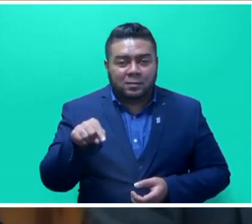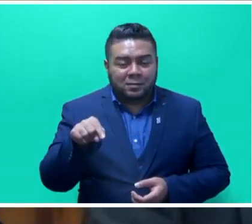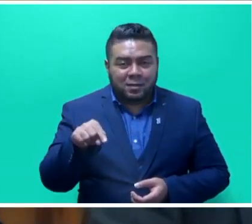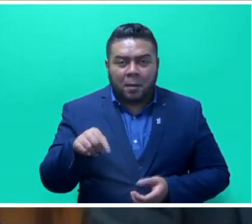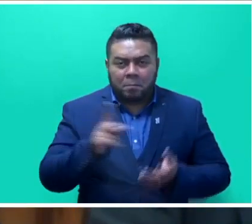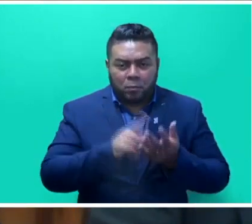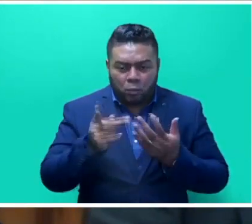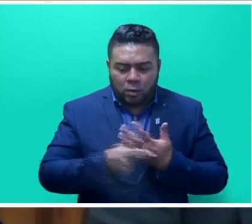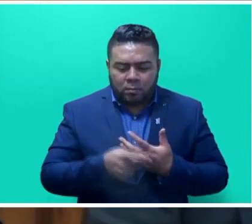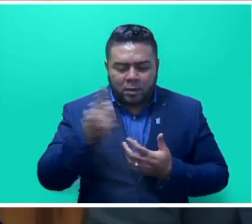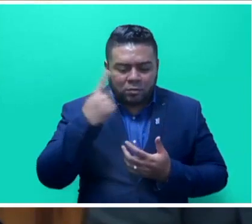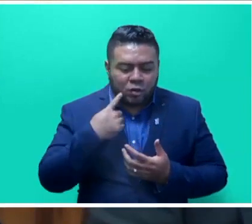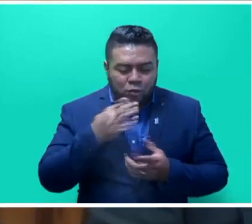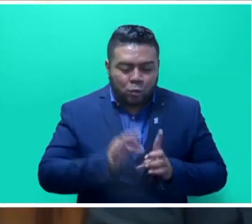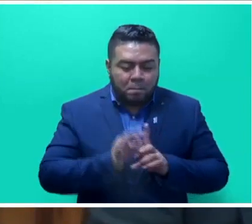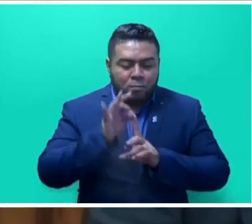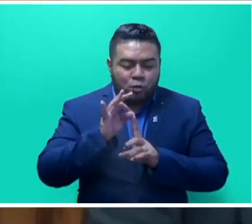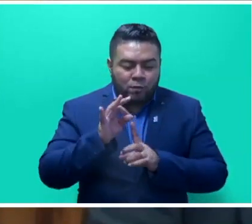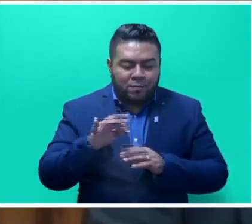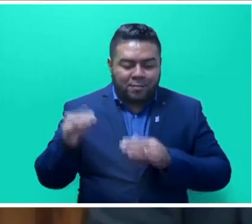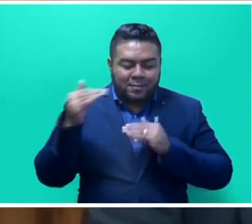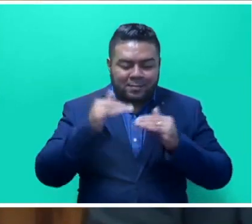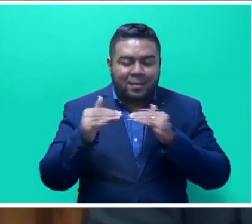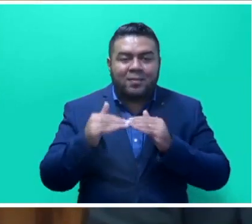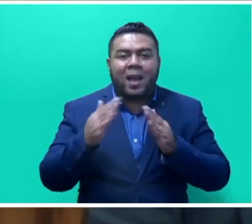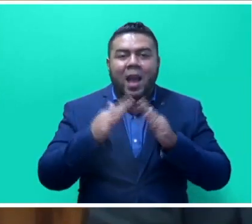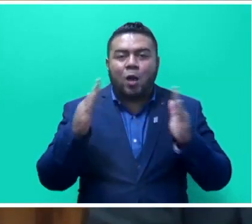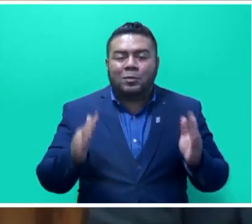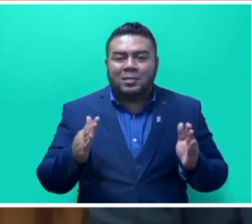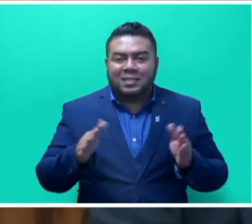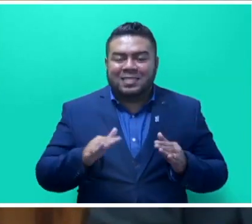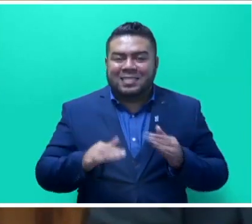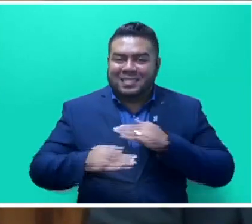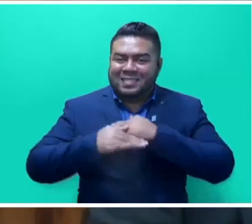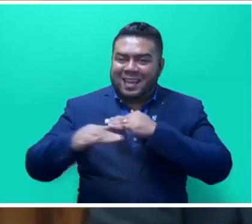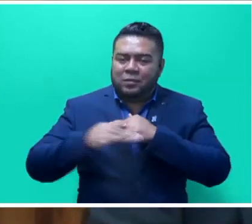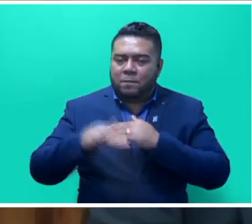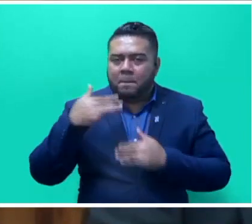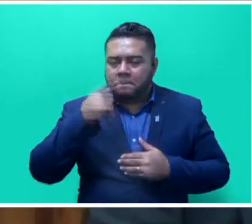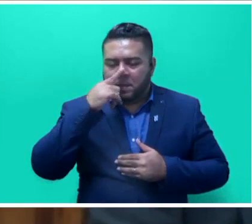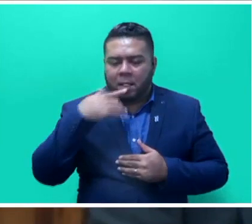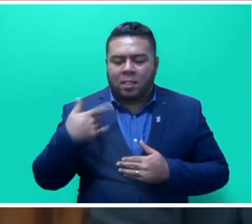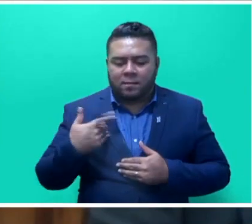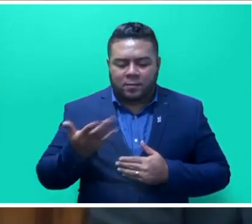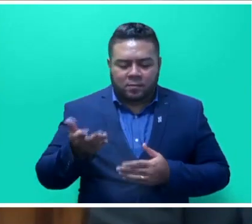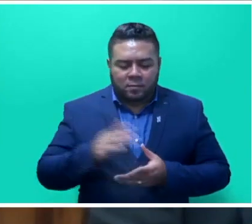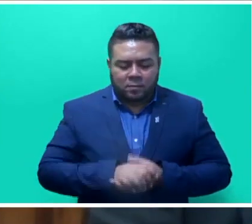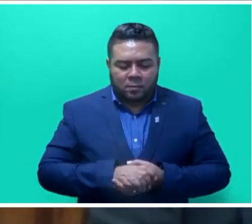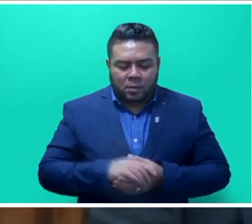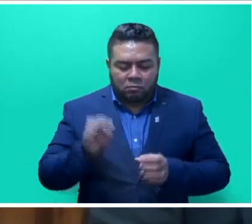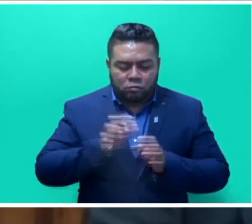intends to improve the housing standards of people living in informal settlements across our